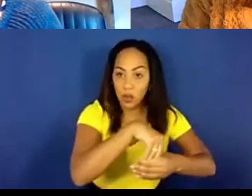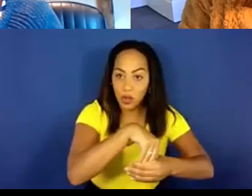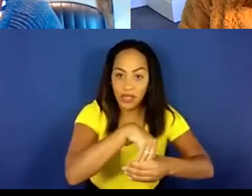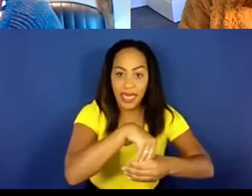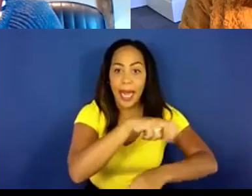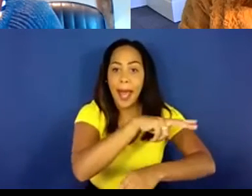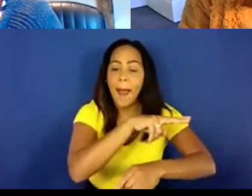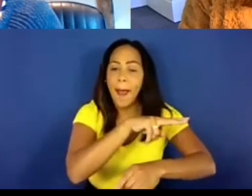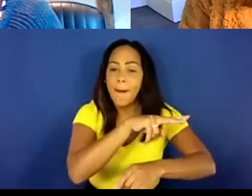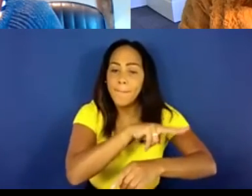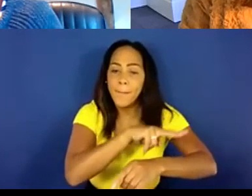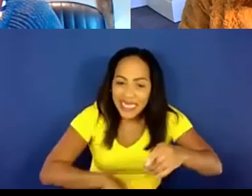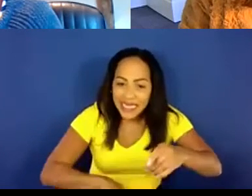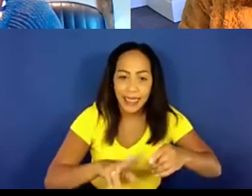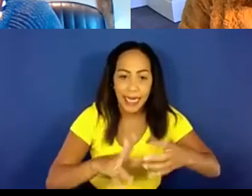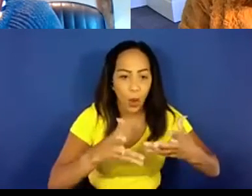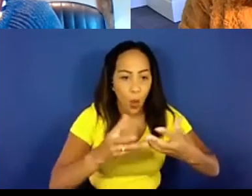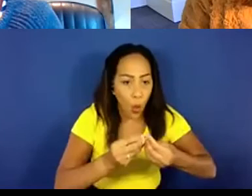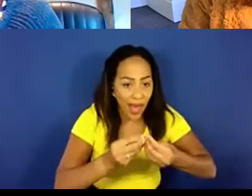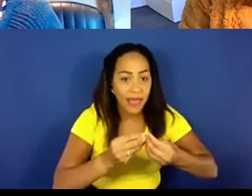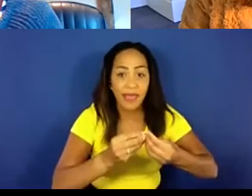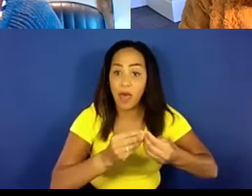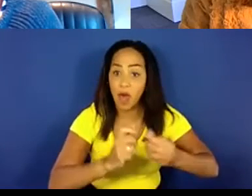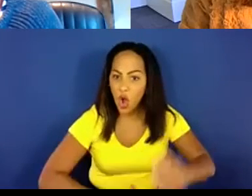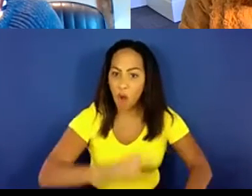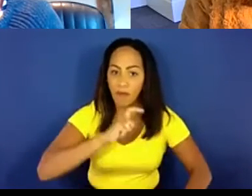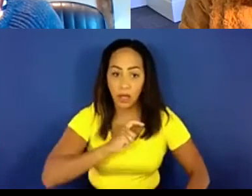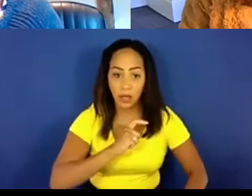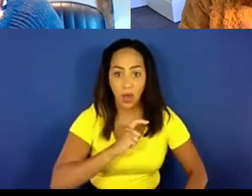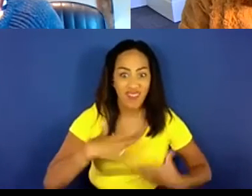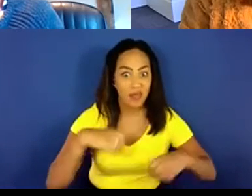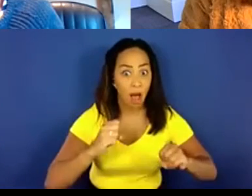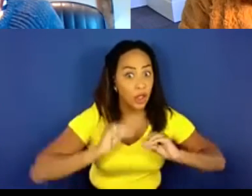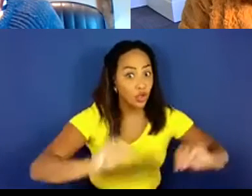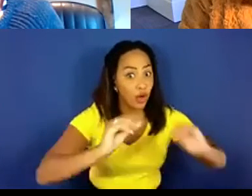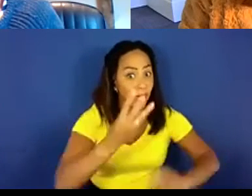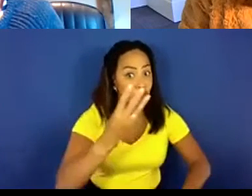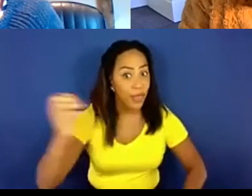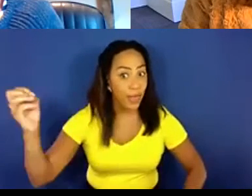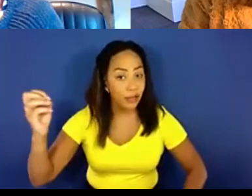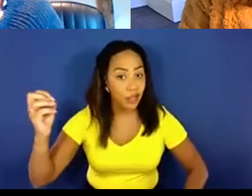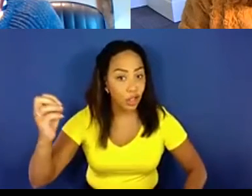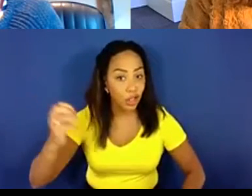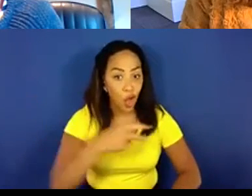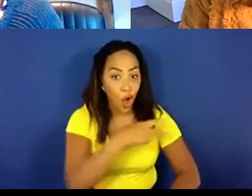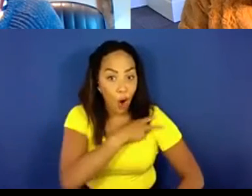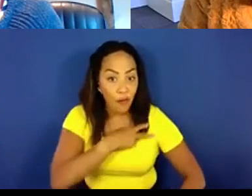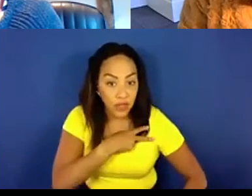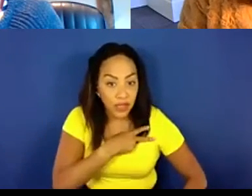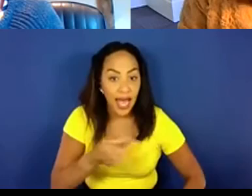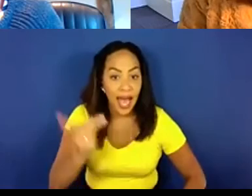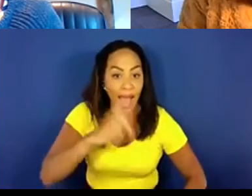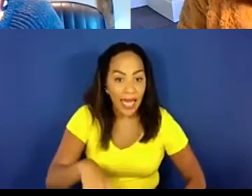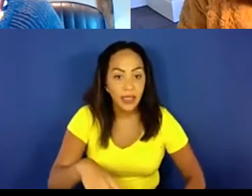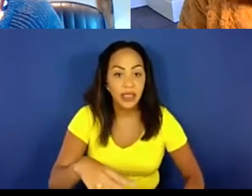jointly training 3,000 plus officers, or we've already started it, along with Babasa Diversity Trust, and